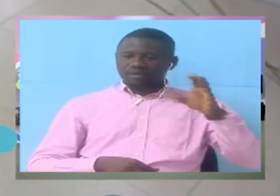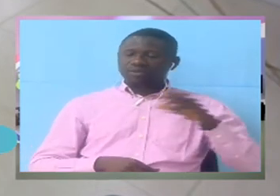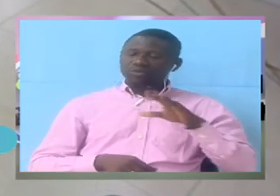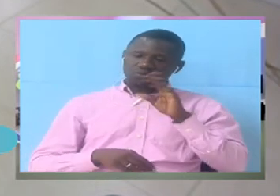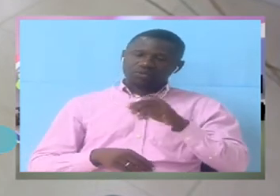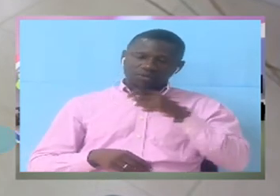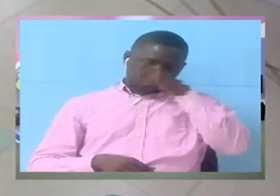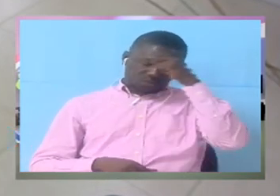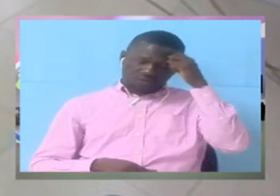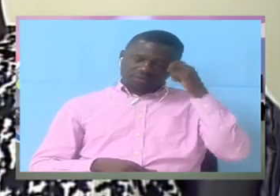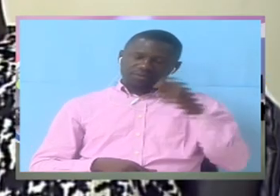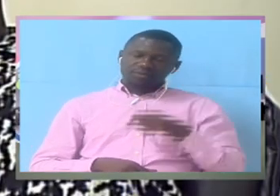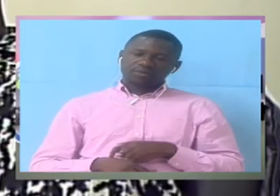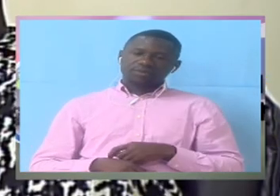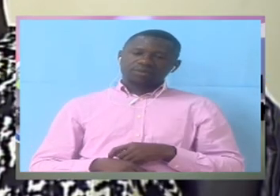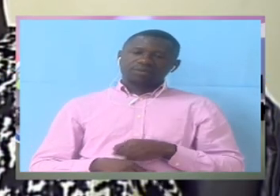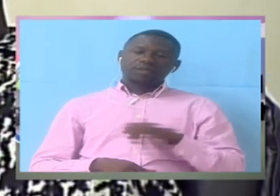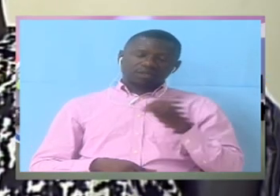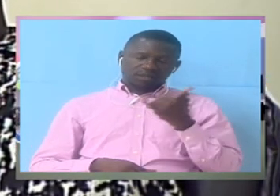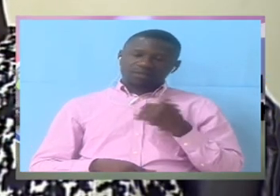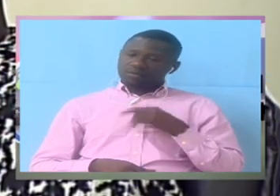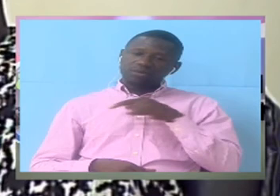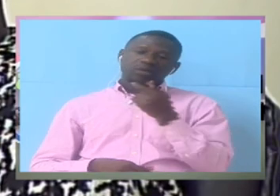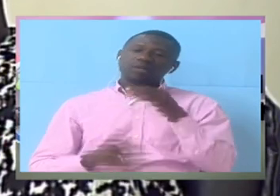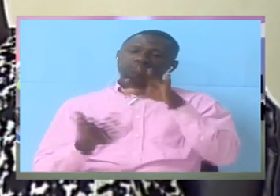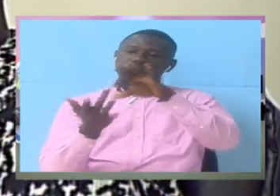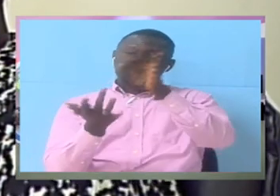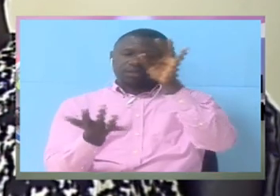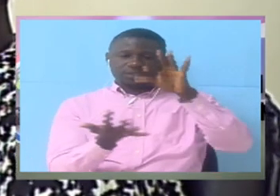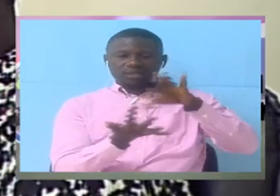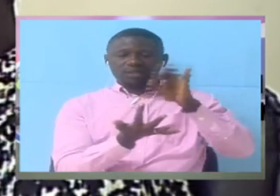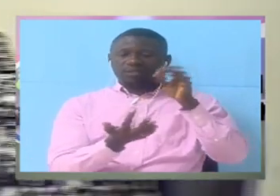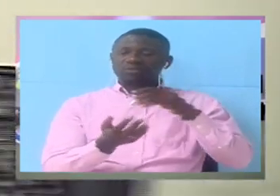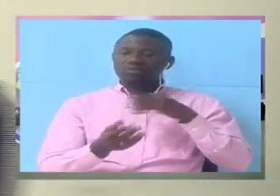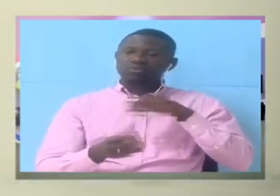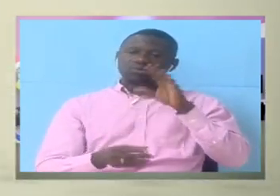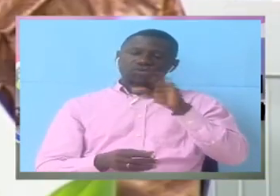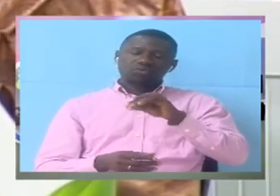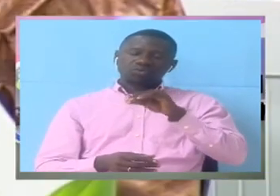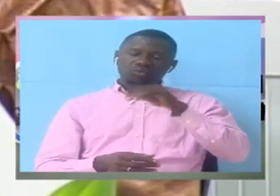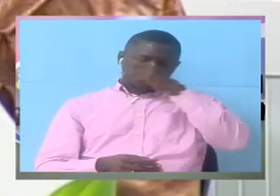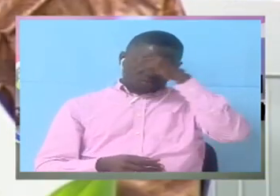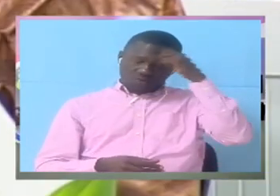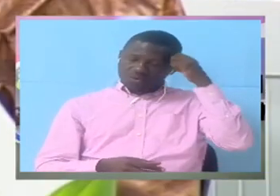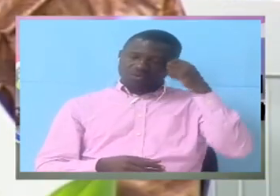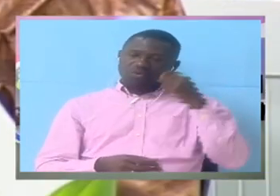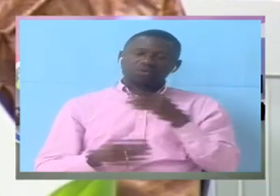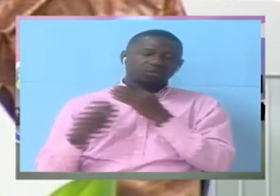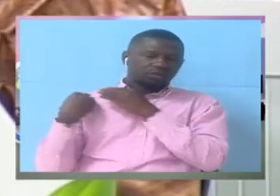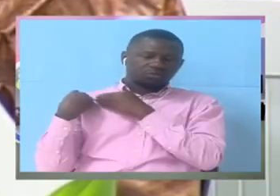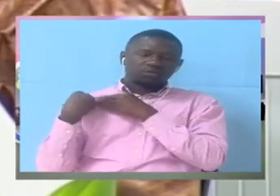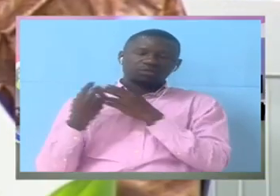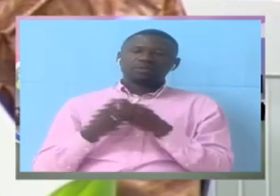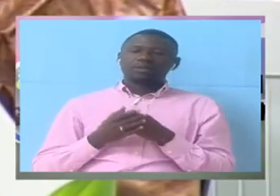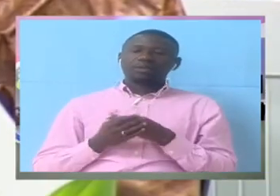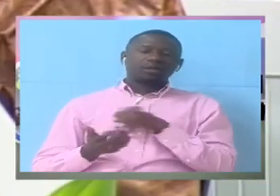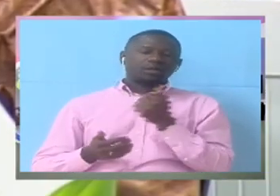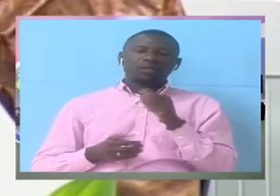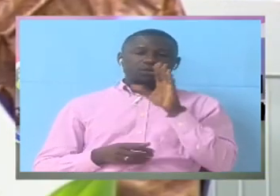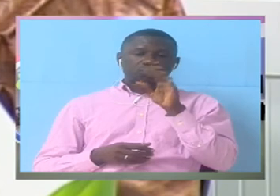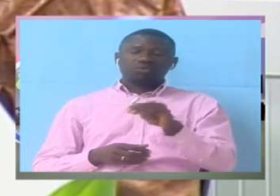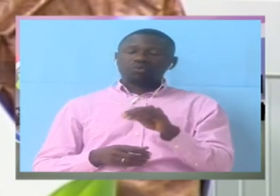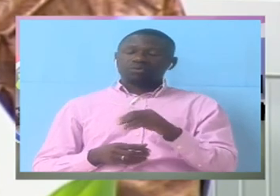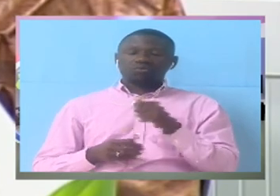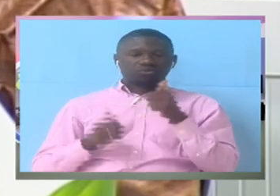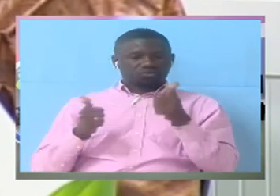its work. Ha ye tombone pour yele du koke. Yes, they've been selected to do their work. And we beto koke nde bala.